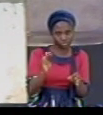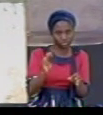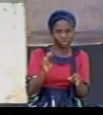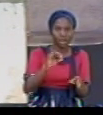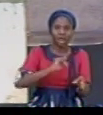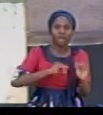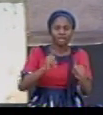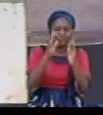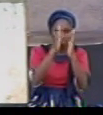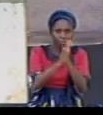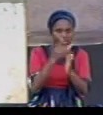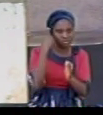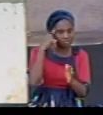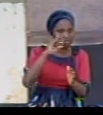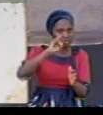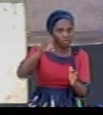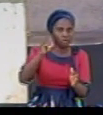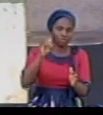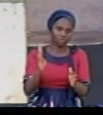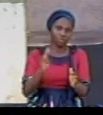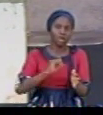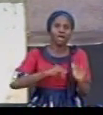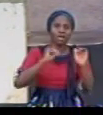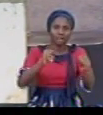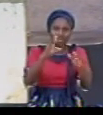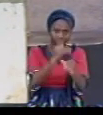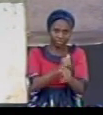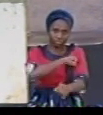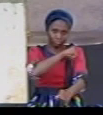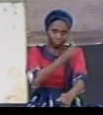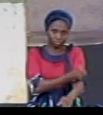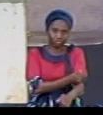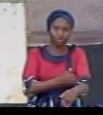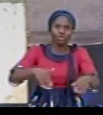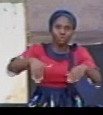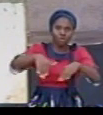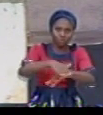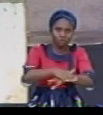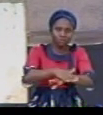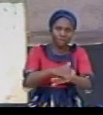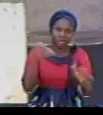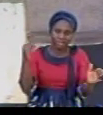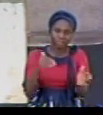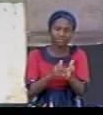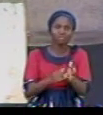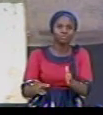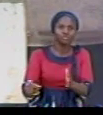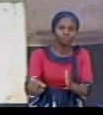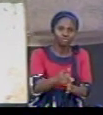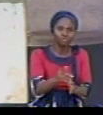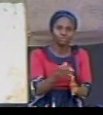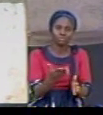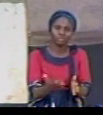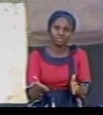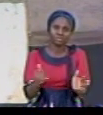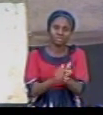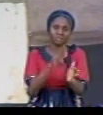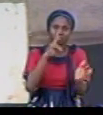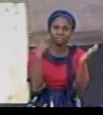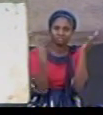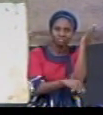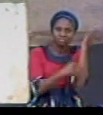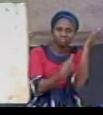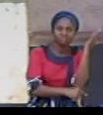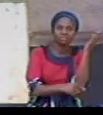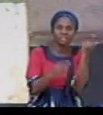take authority over those things afflicting Job. And whatever I bind